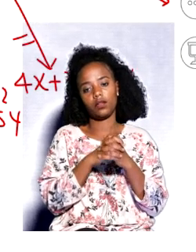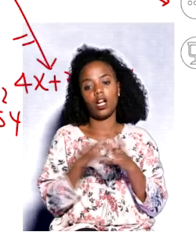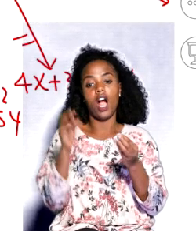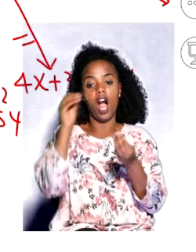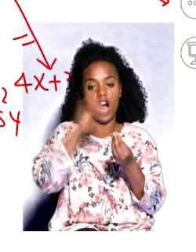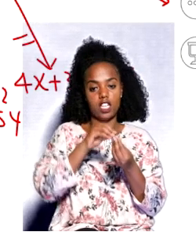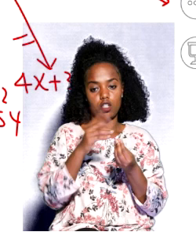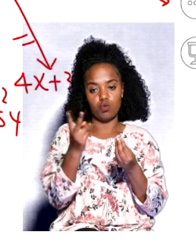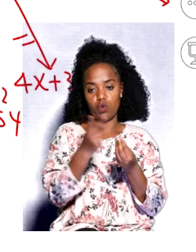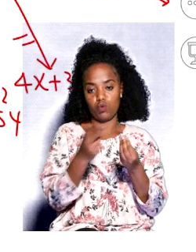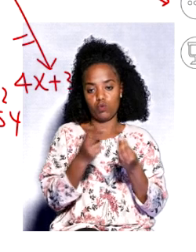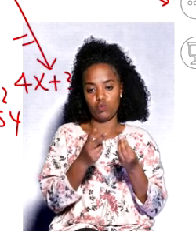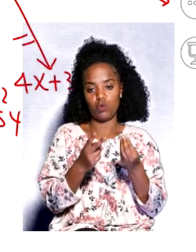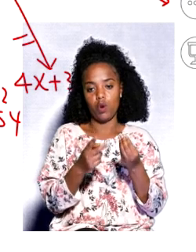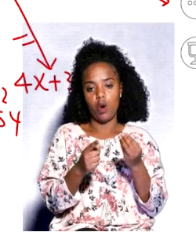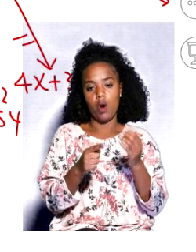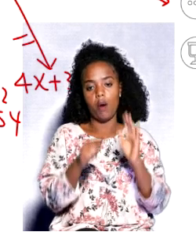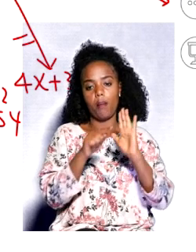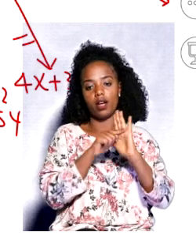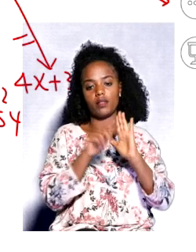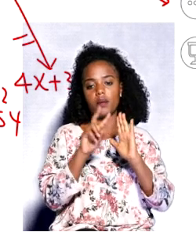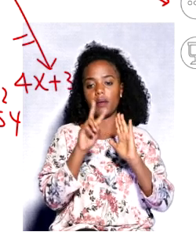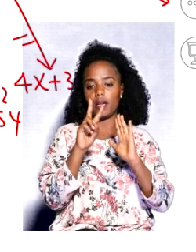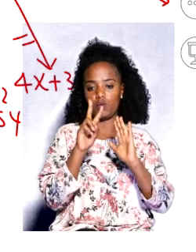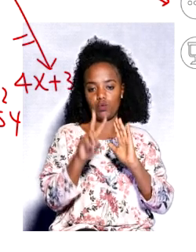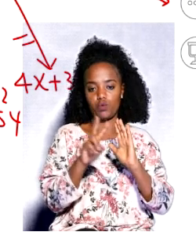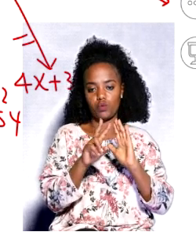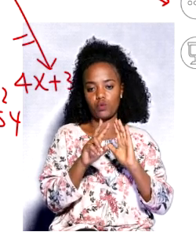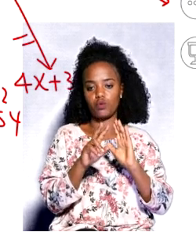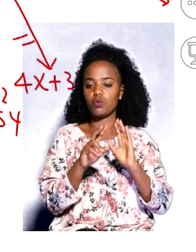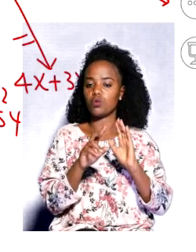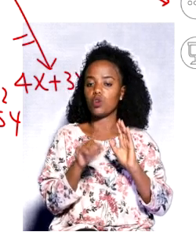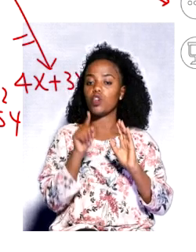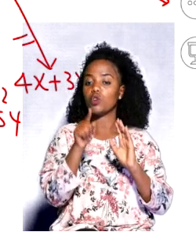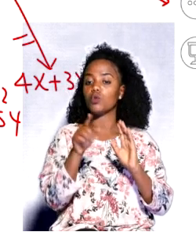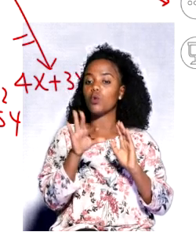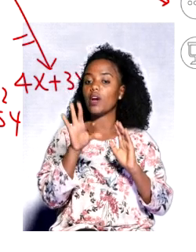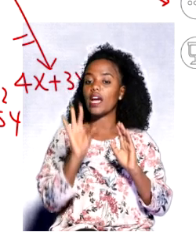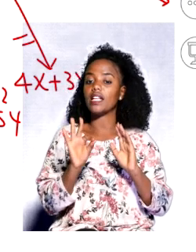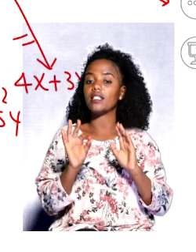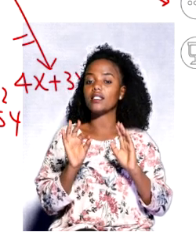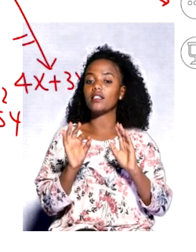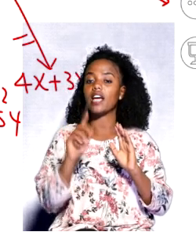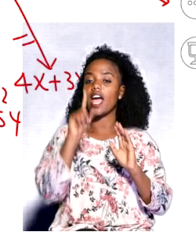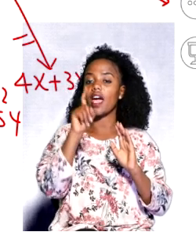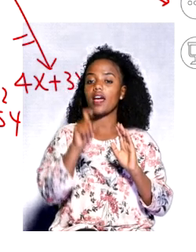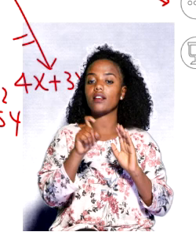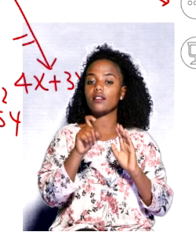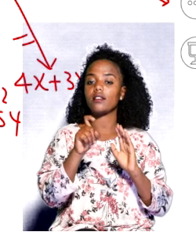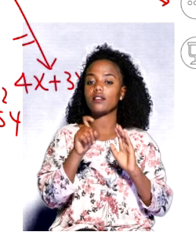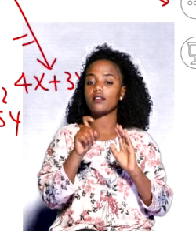Adding simultaneously, multiply by 2, and solve this, you get x to be